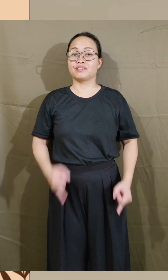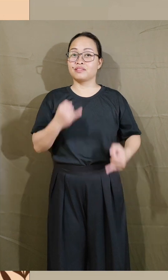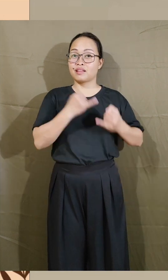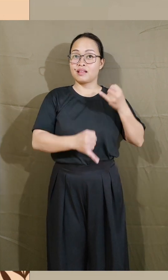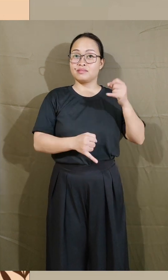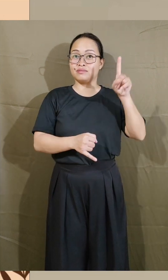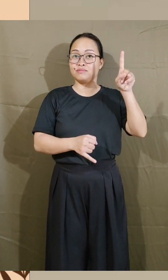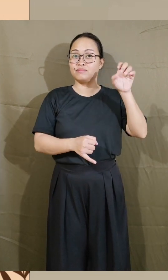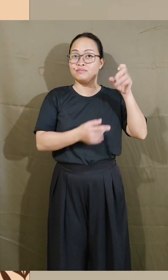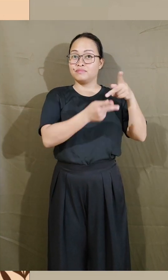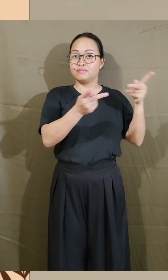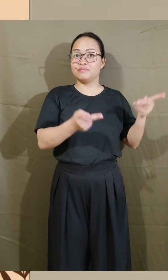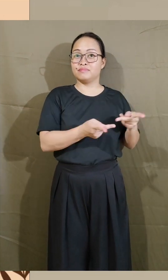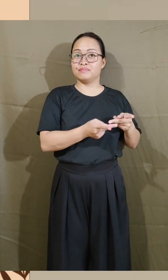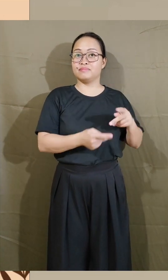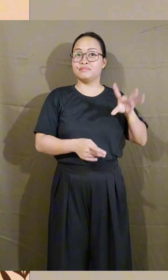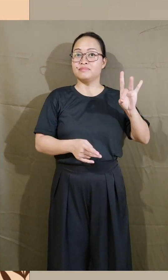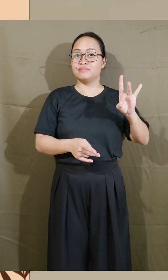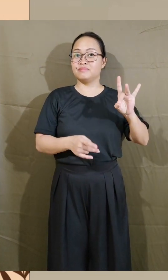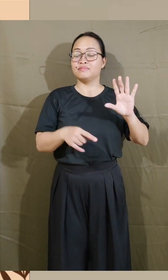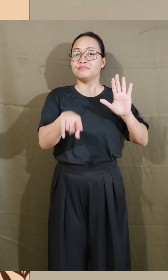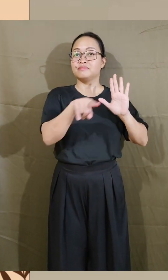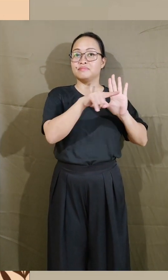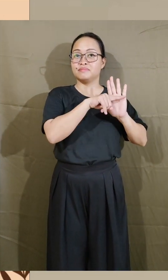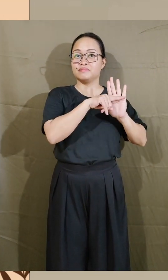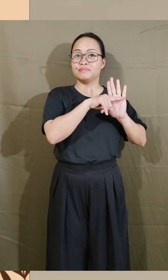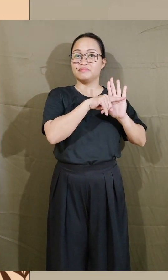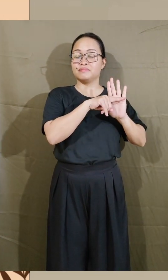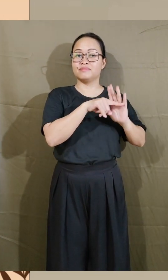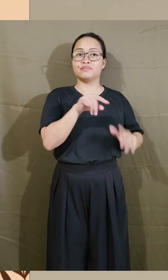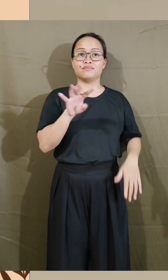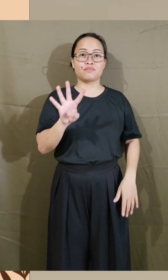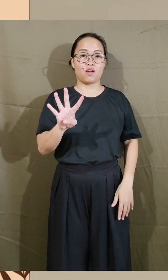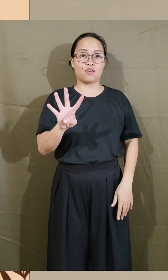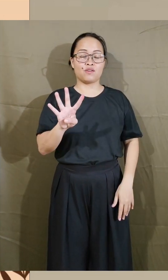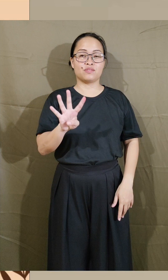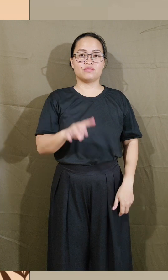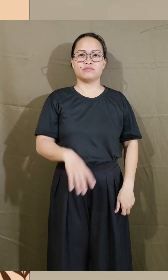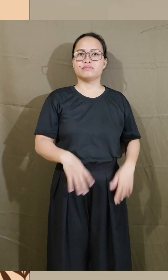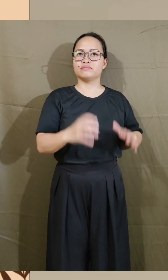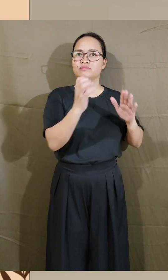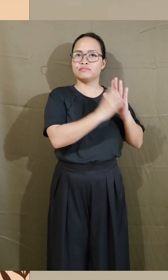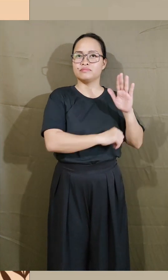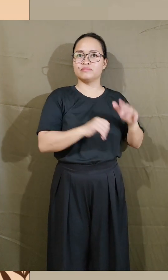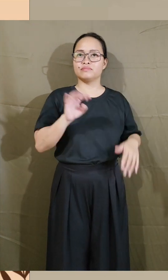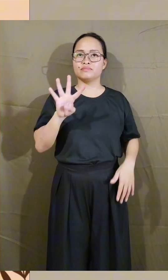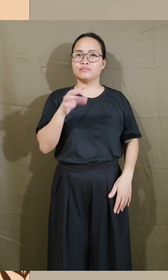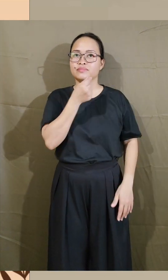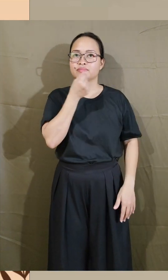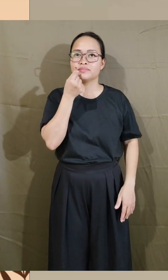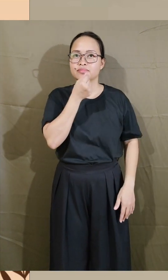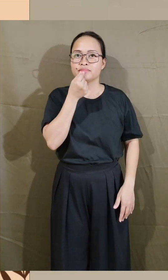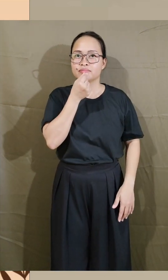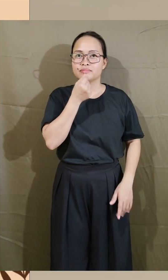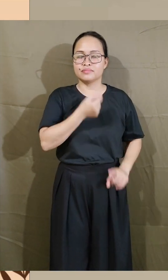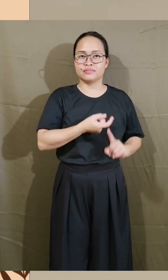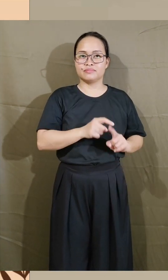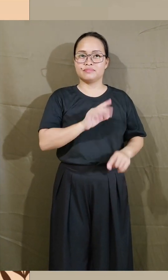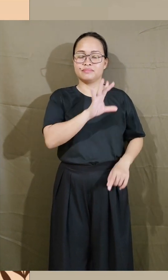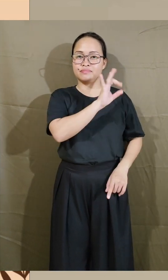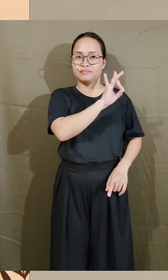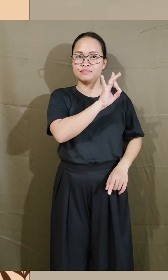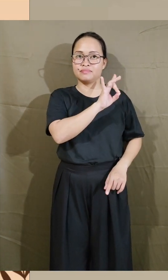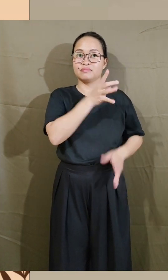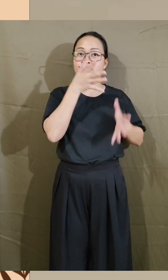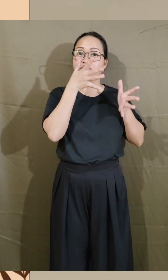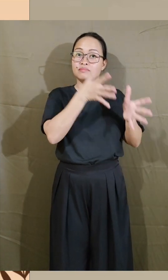Lastly, 8 minus 4. If we take away 4 lipsticks, now we